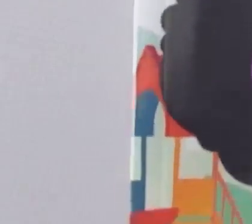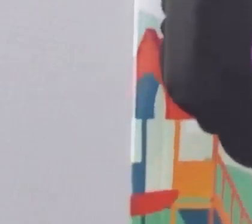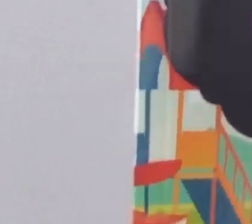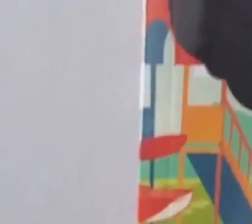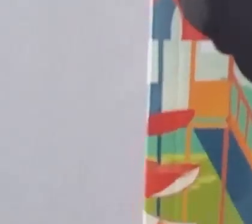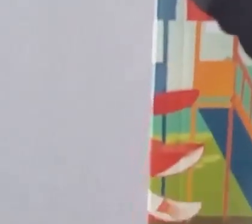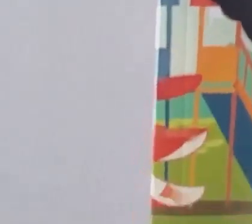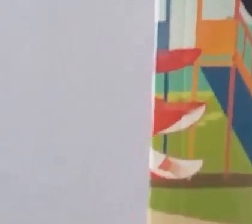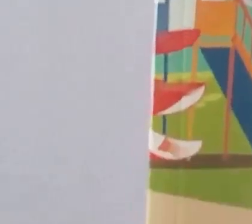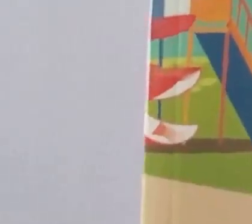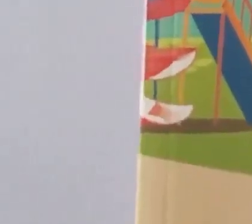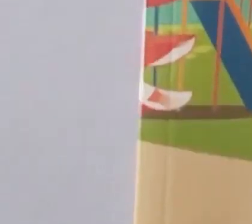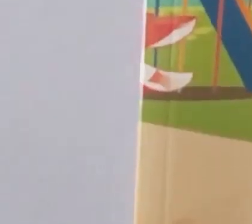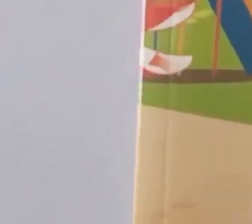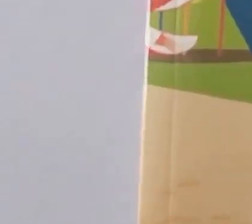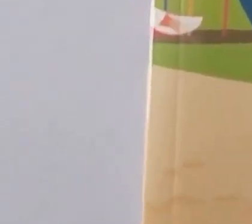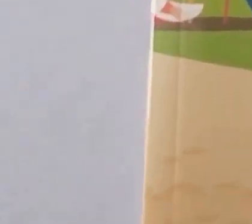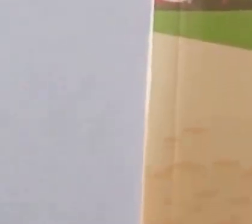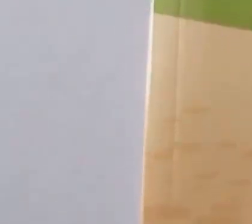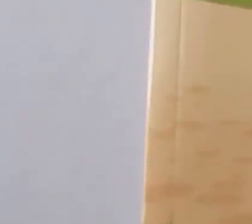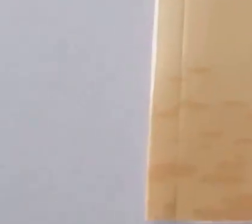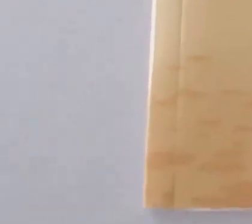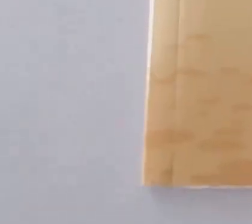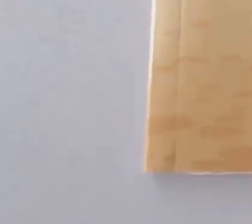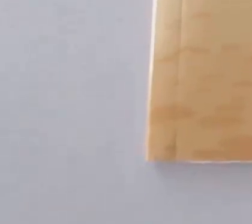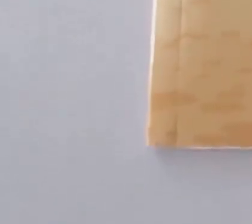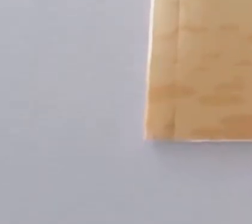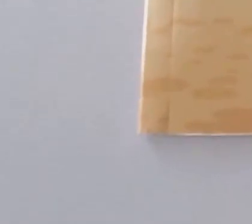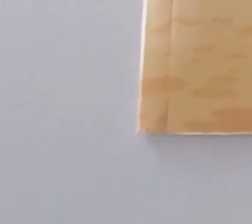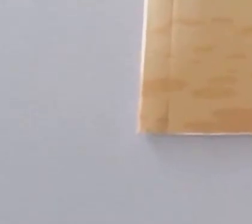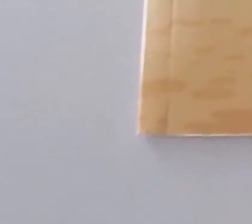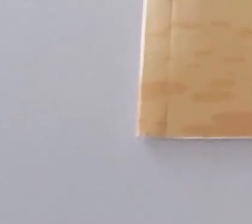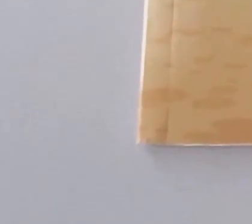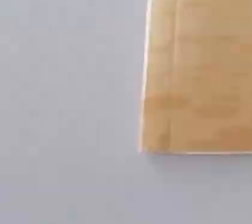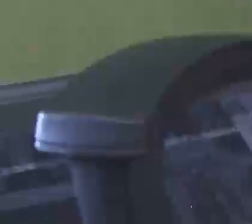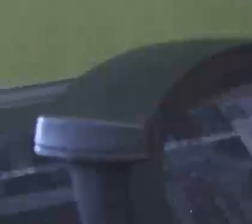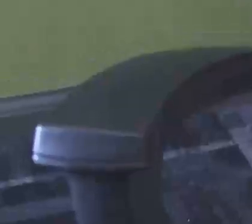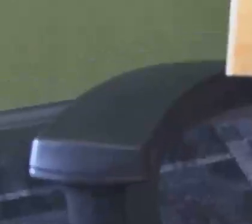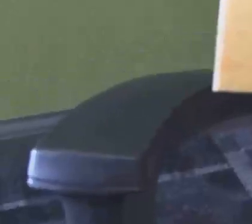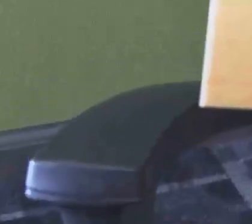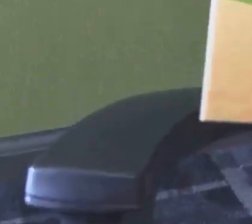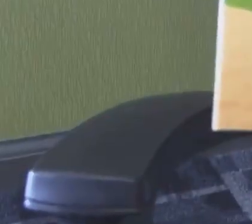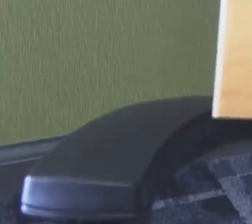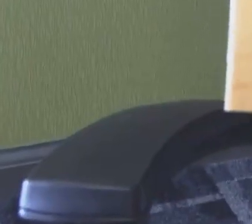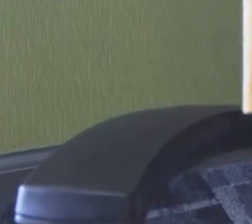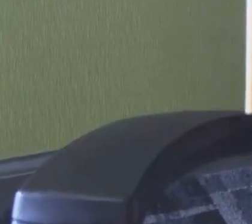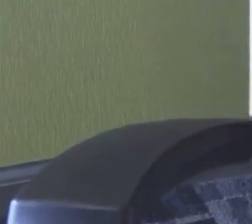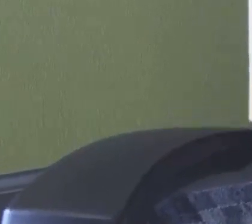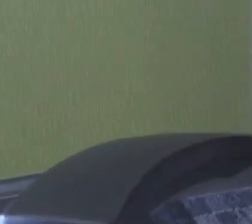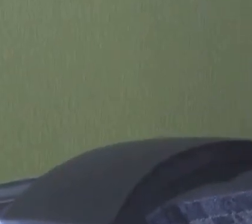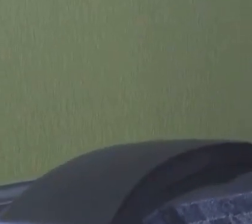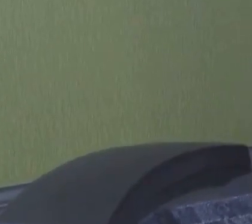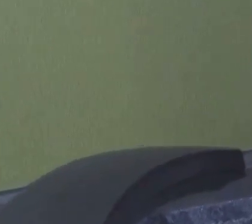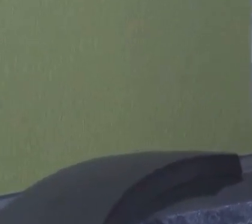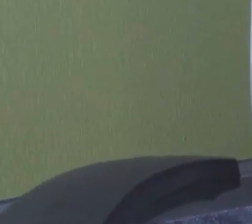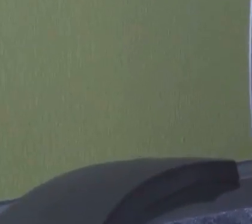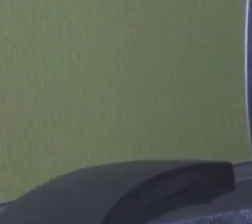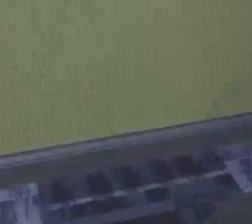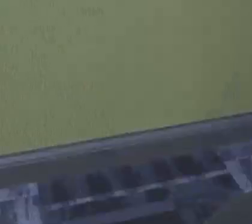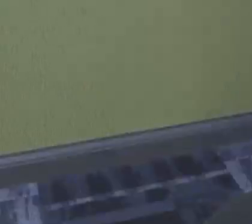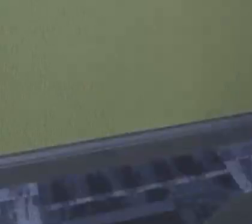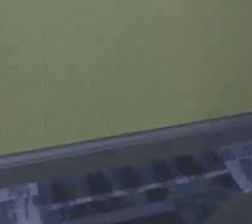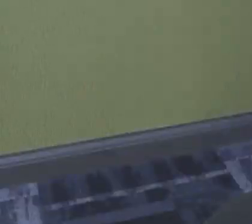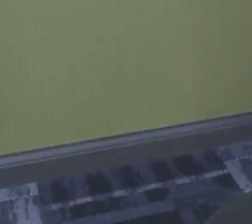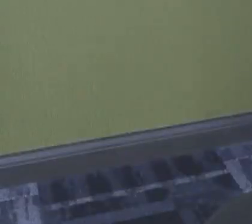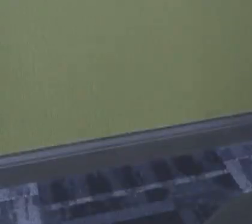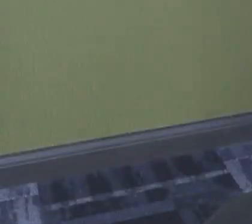and I called my husband. I was like, Ron, look at this, because she had the name of the book, she had the format just how it is in the